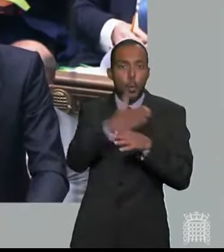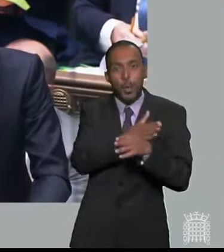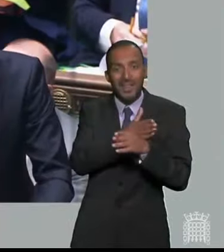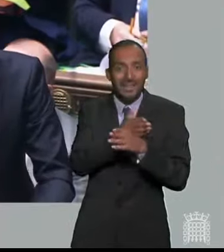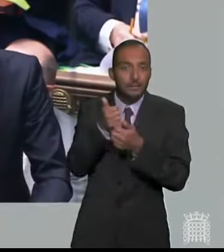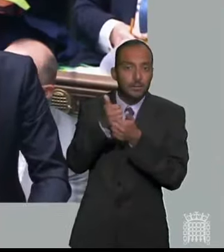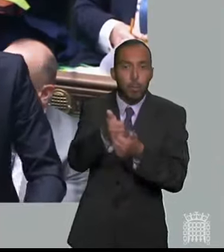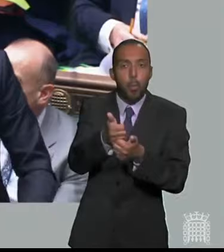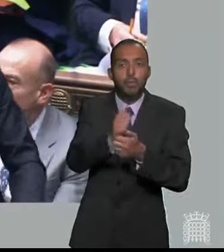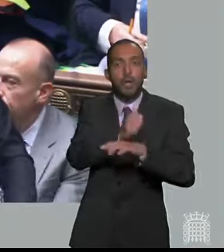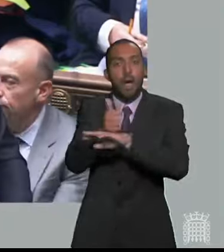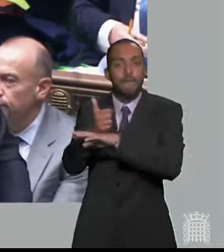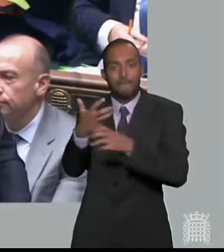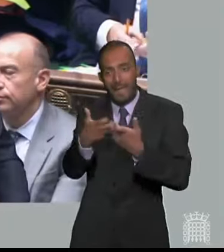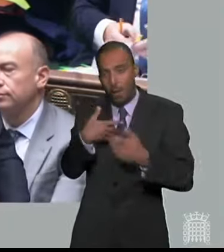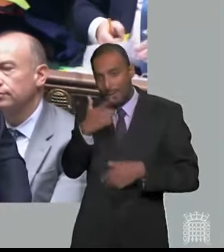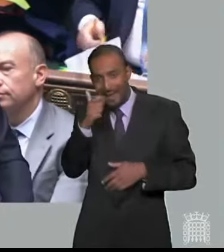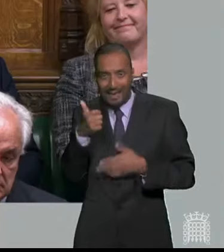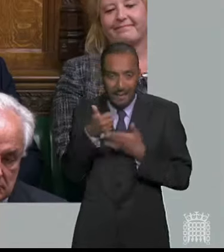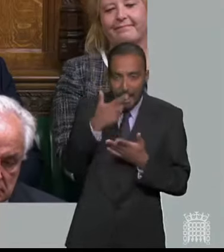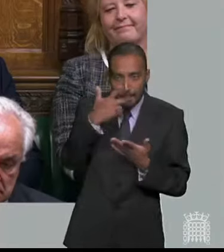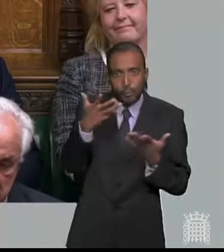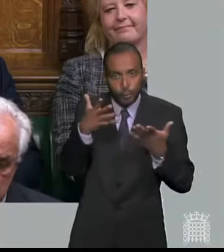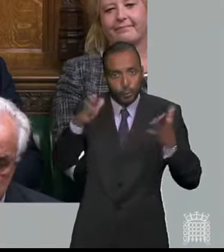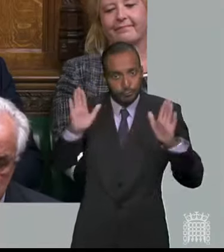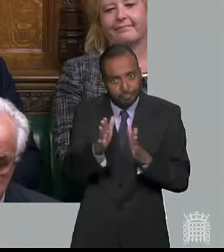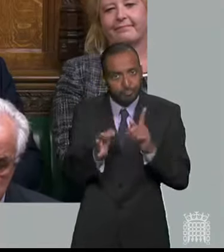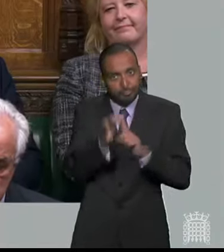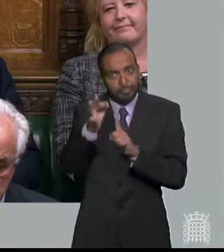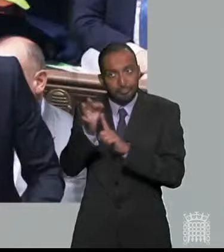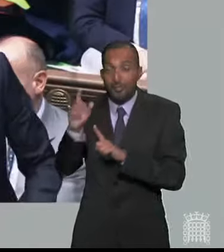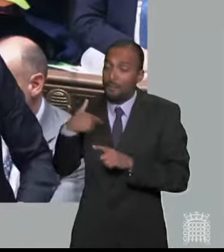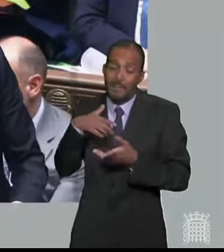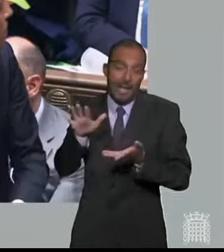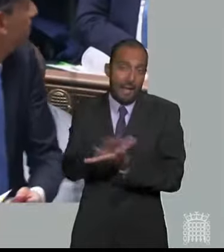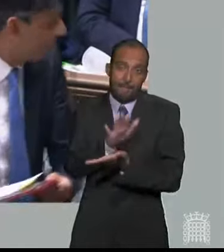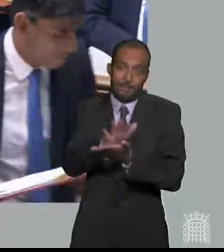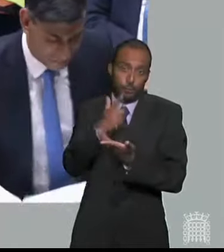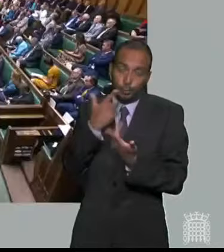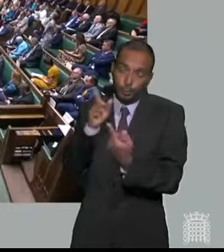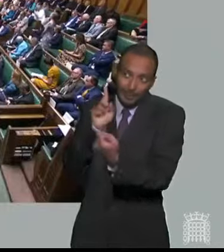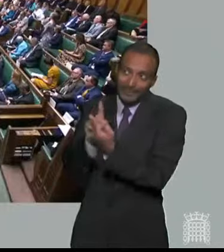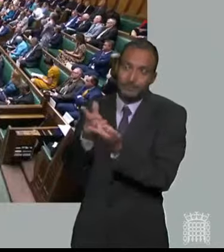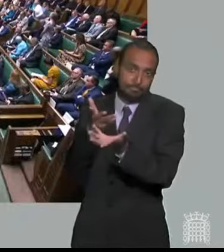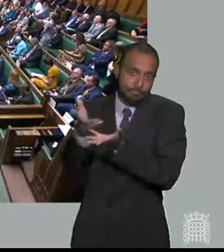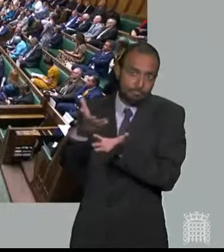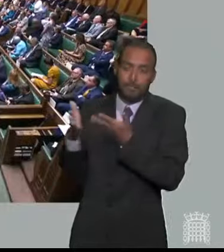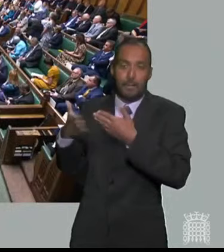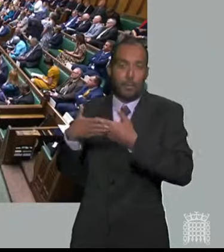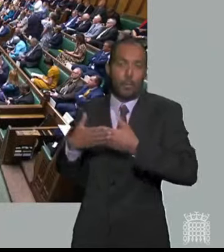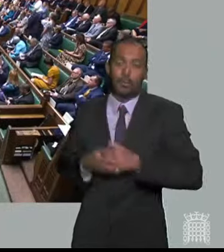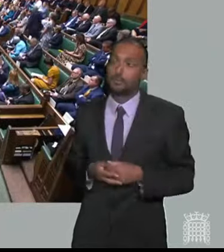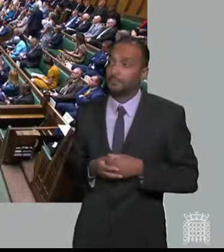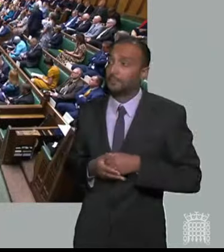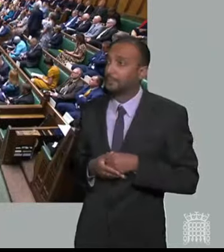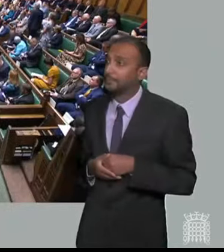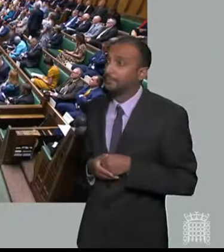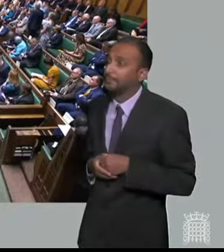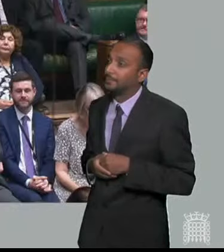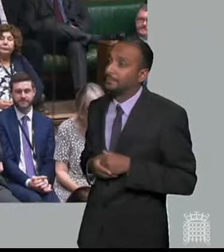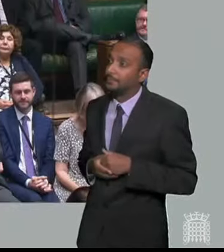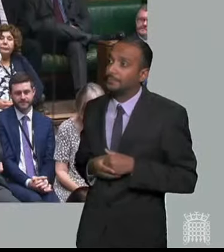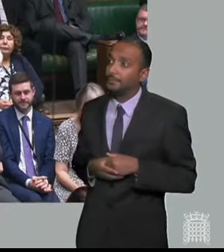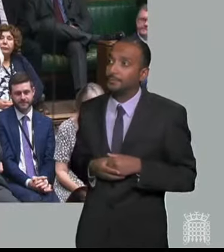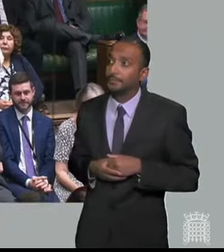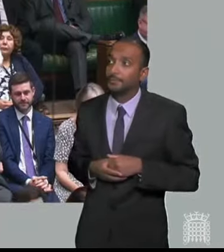but I'm very happy to meet my honourable friend personally to discuss how we can push this through. Mariglin. Thank you, Mr. Speaker.